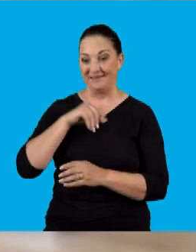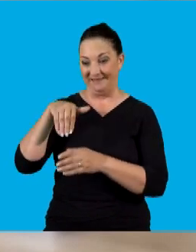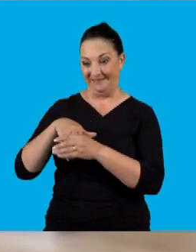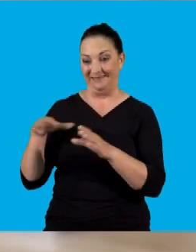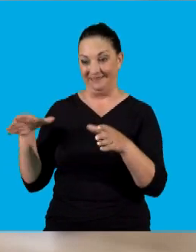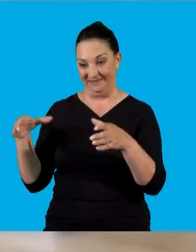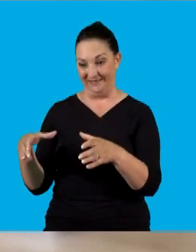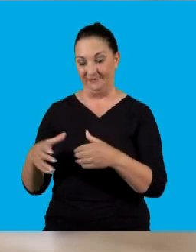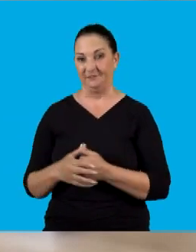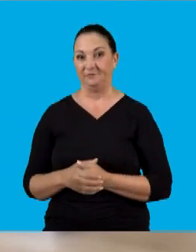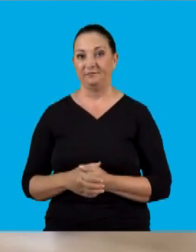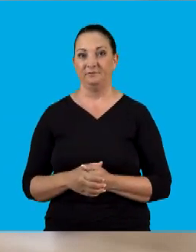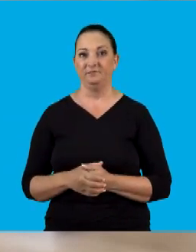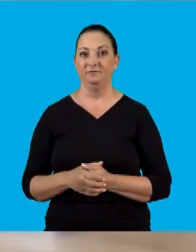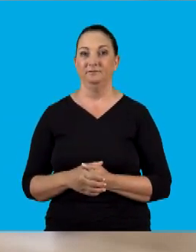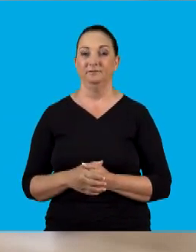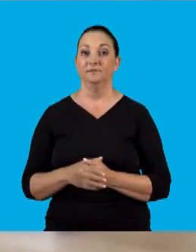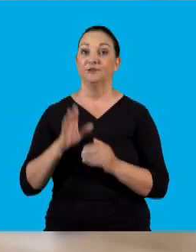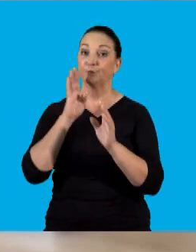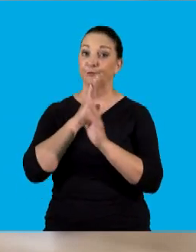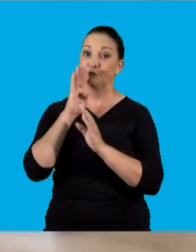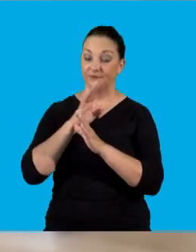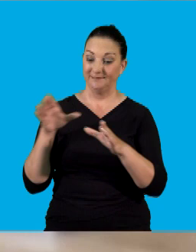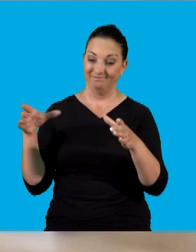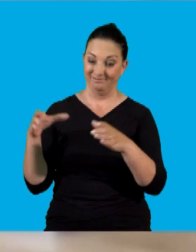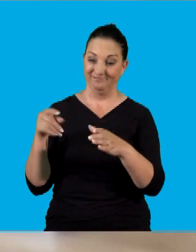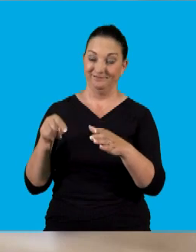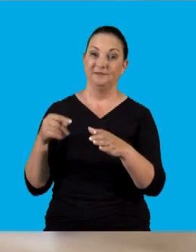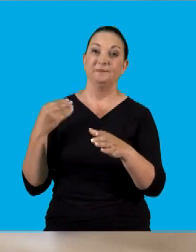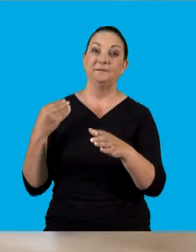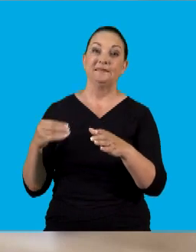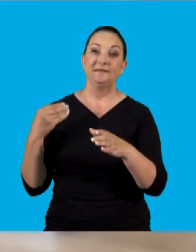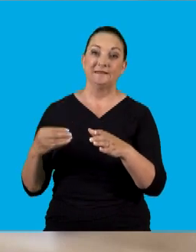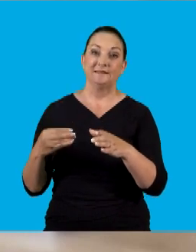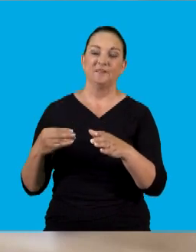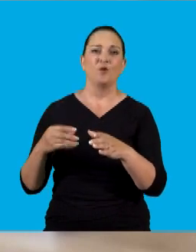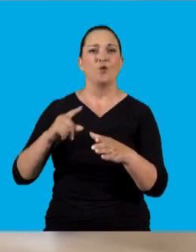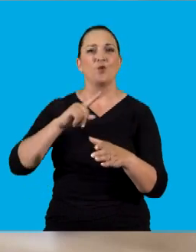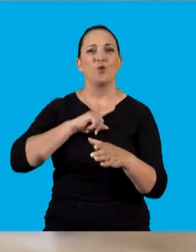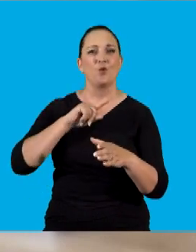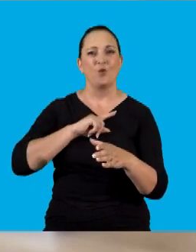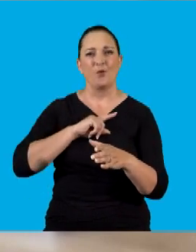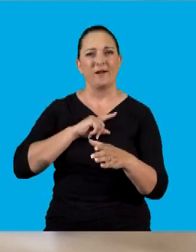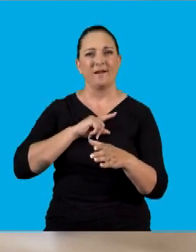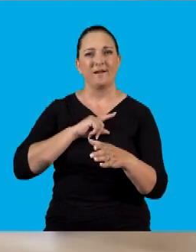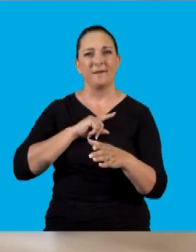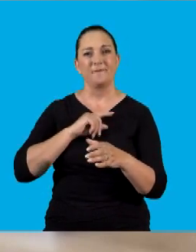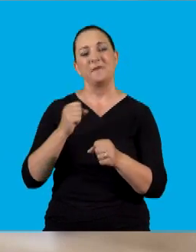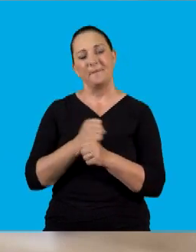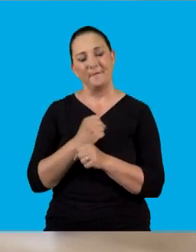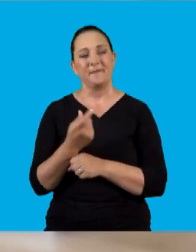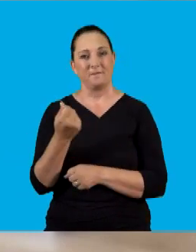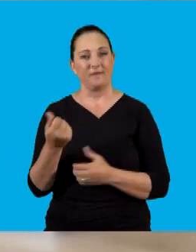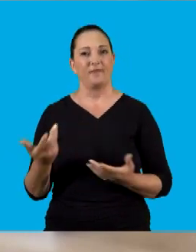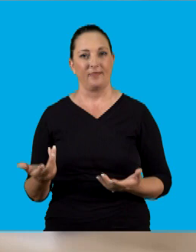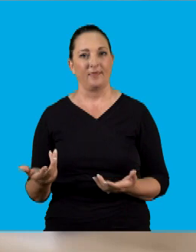sectors. And one thing that you need to understand is that under the private sector, these businesses, their main aim is to ensure that they